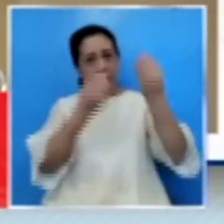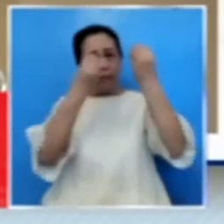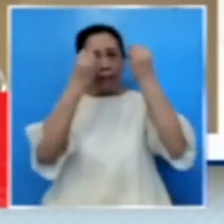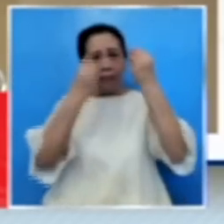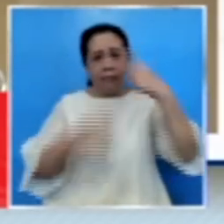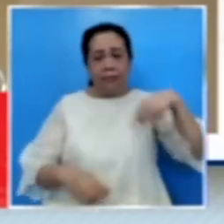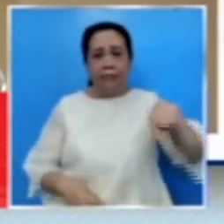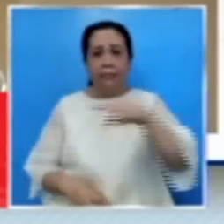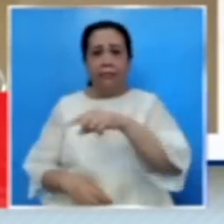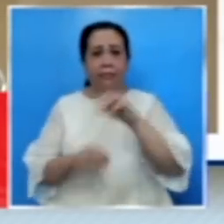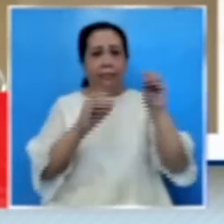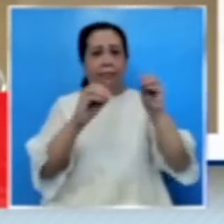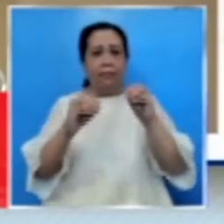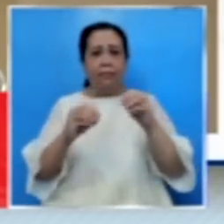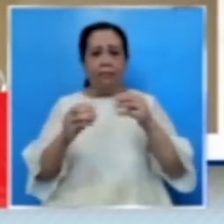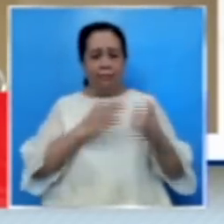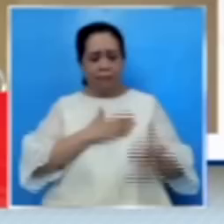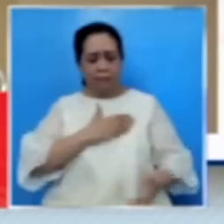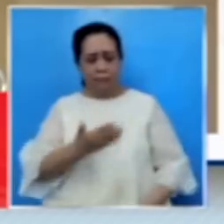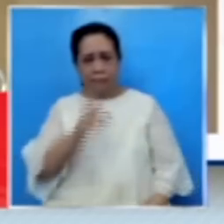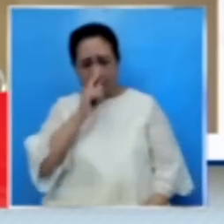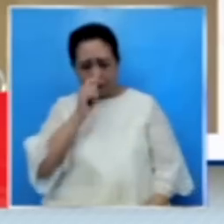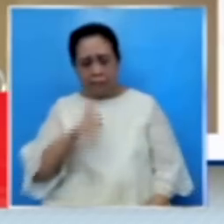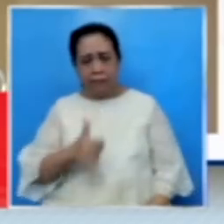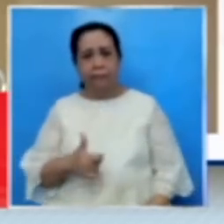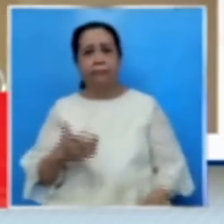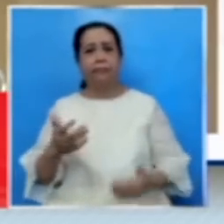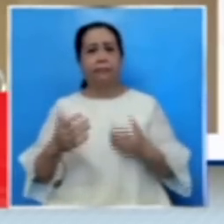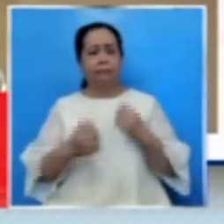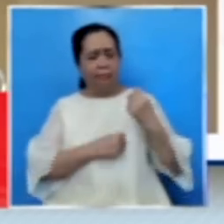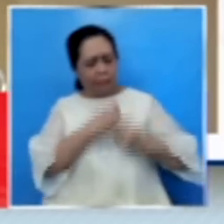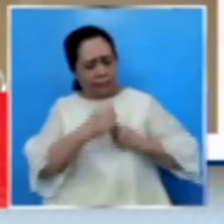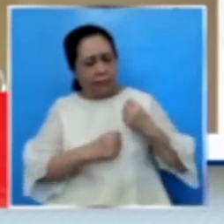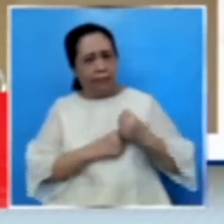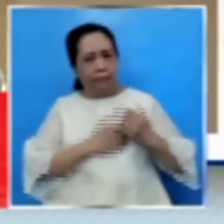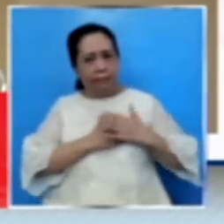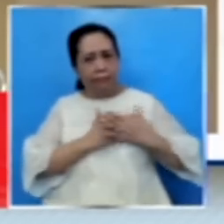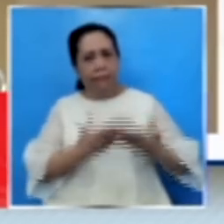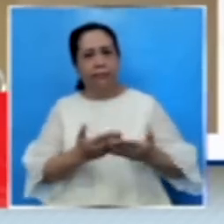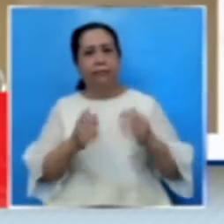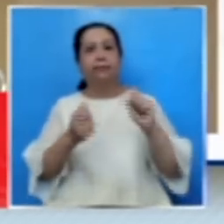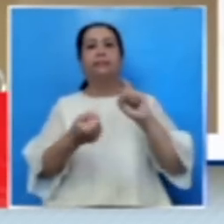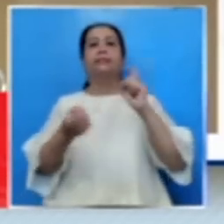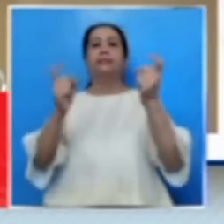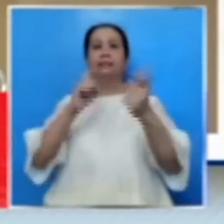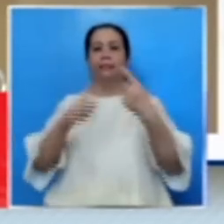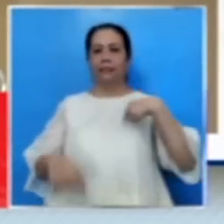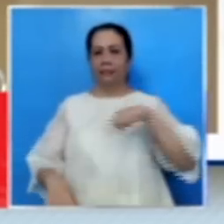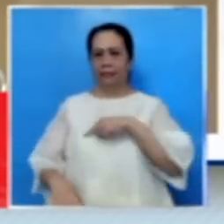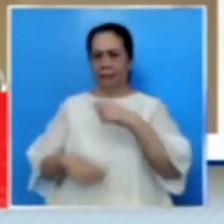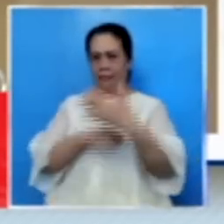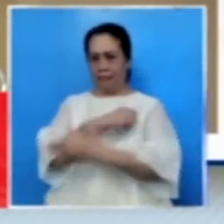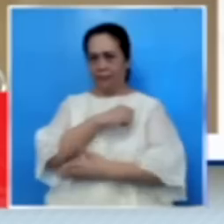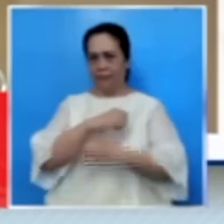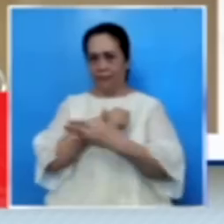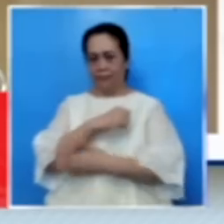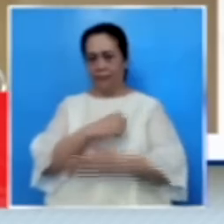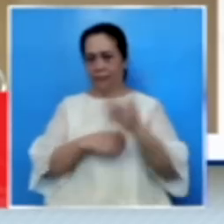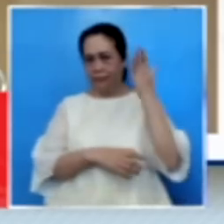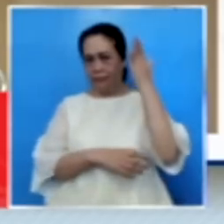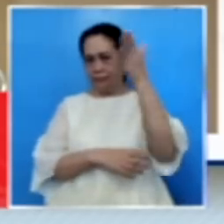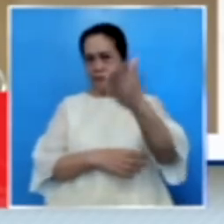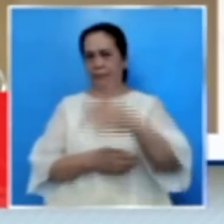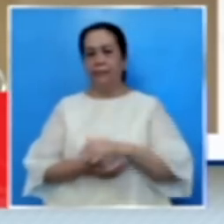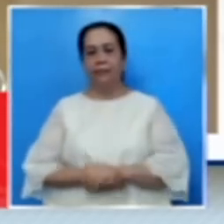that selflessness and sacrifice could change our country's fate